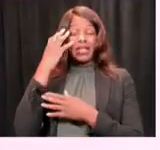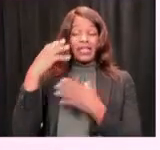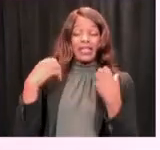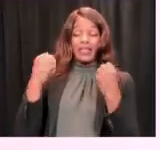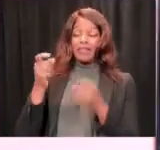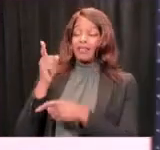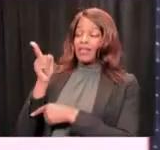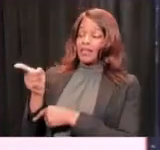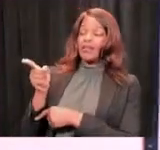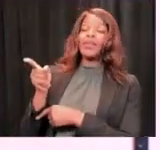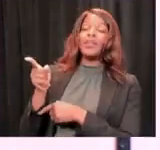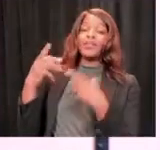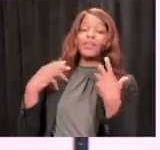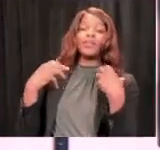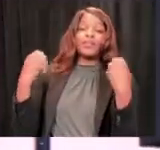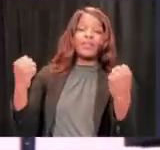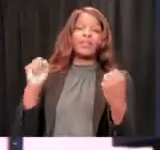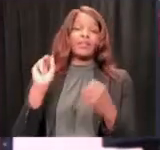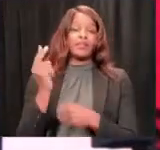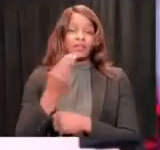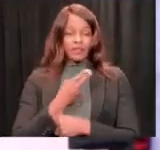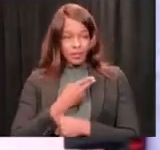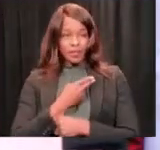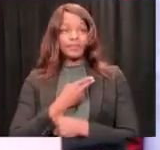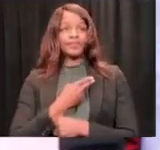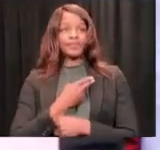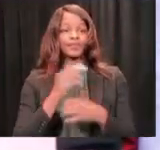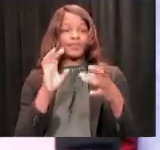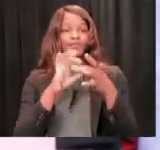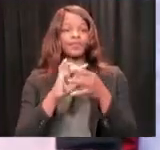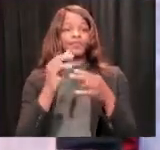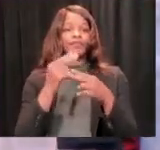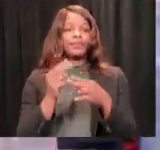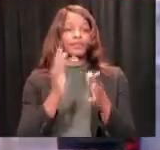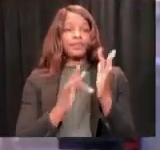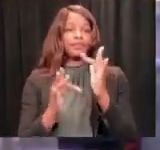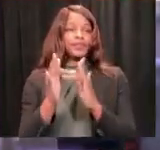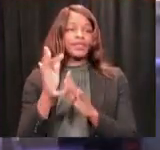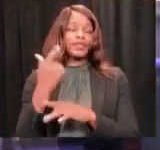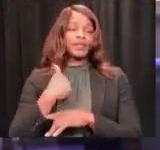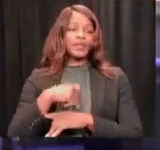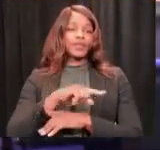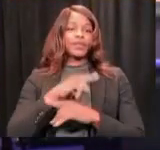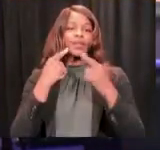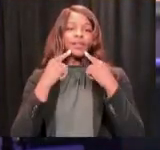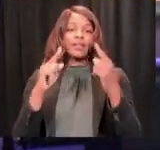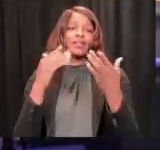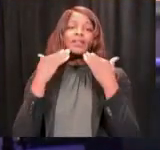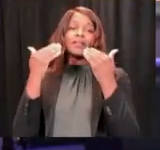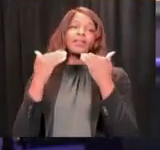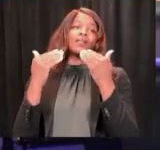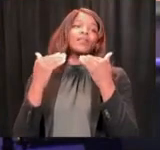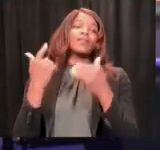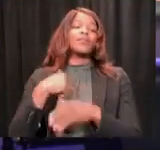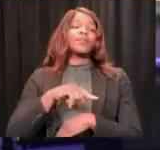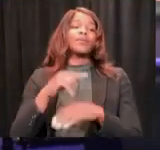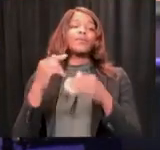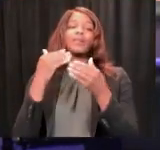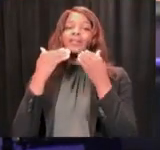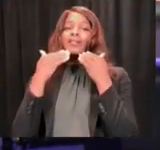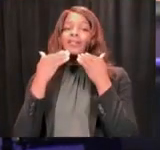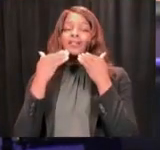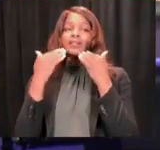can restore Joseph, you can restore us. And in the name of Jesus, we say thank you. Father, right now, we say thank you